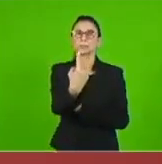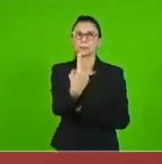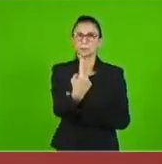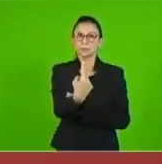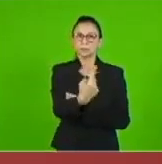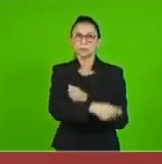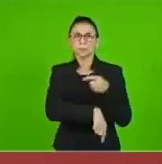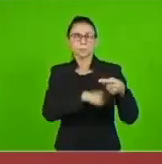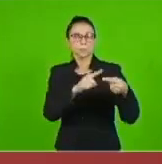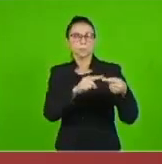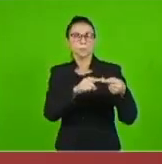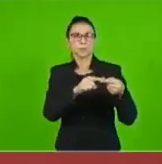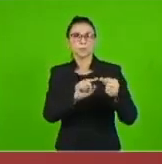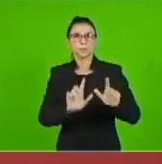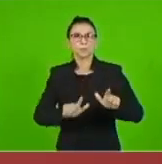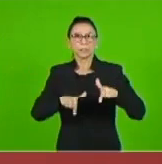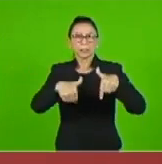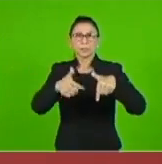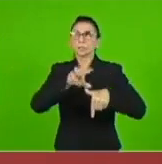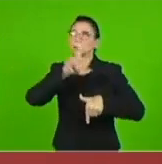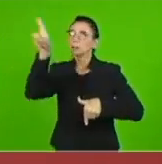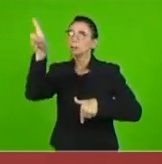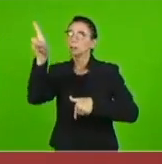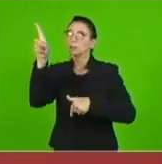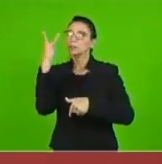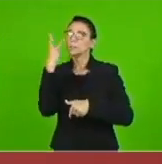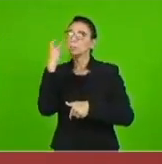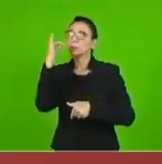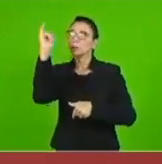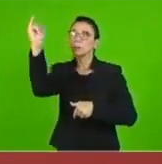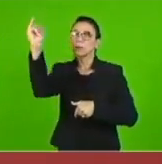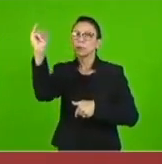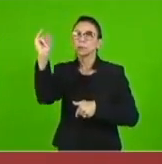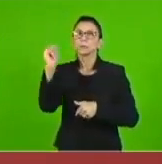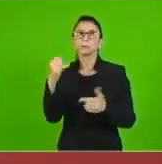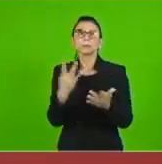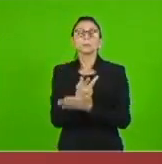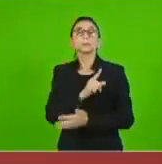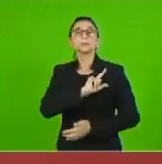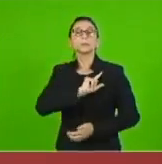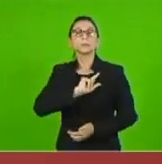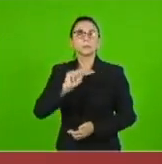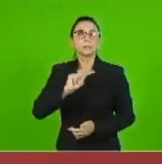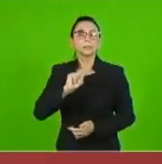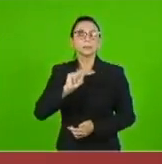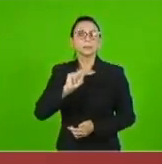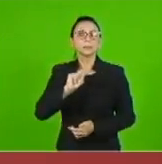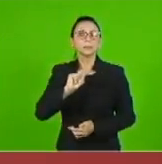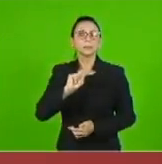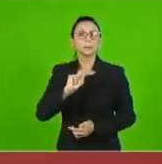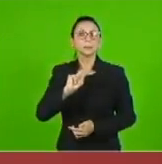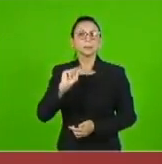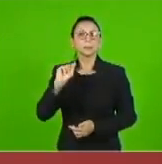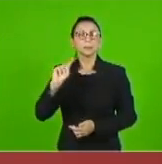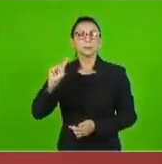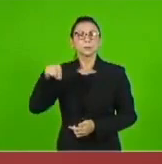Actions of the Trinity. Firstly, action of the God Father, and there will be take place